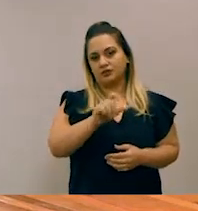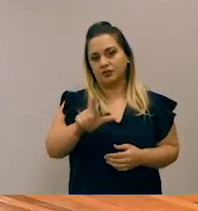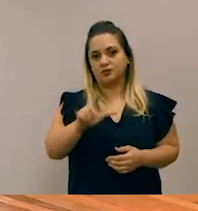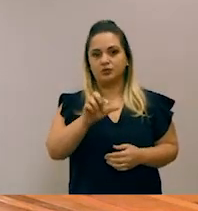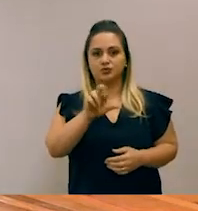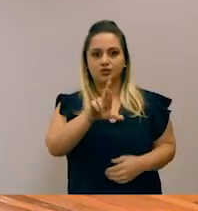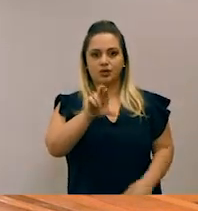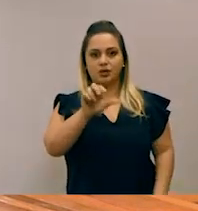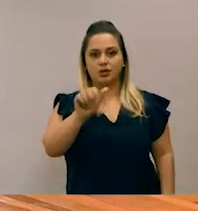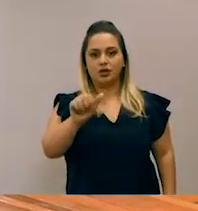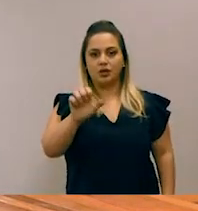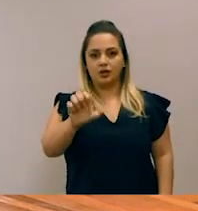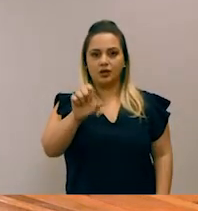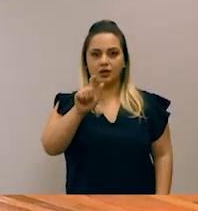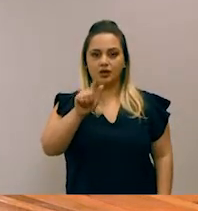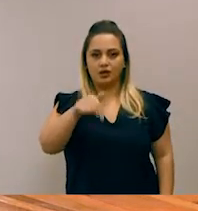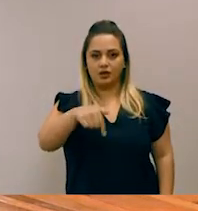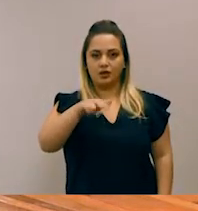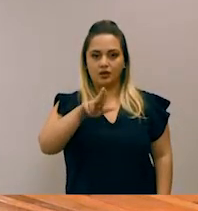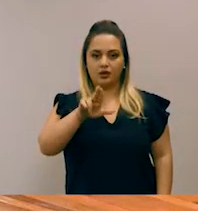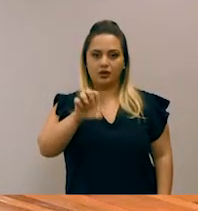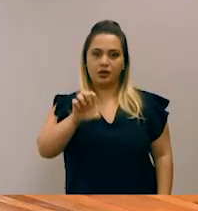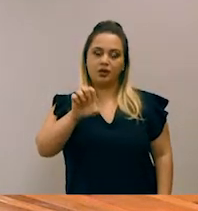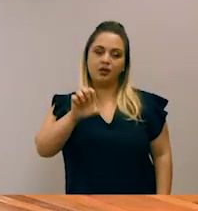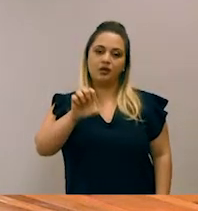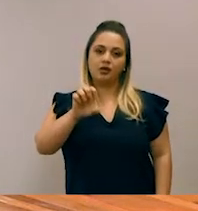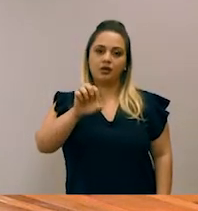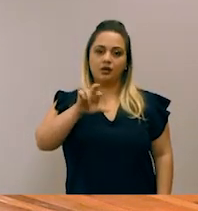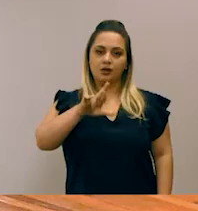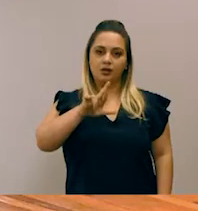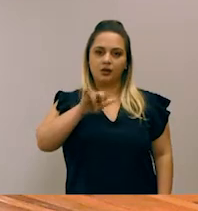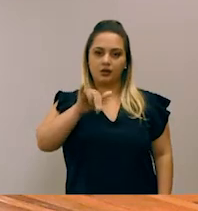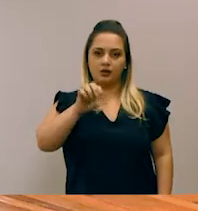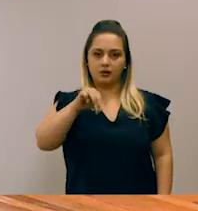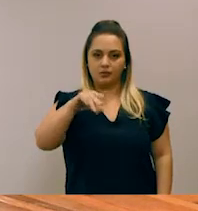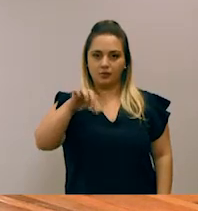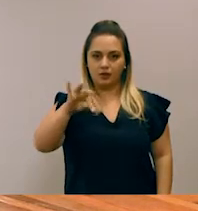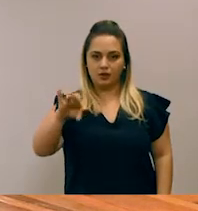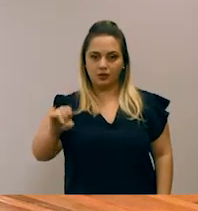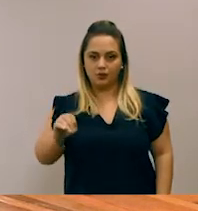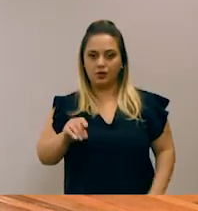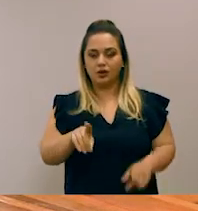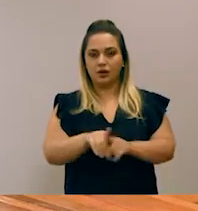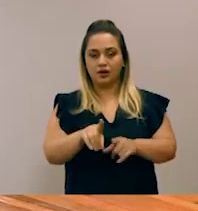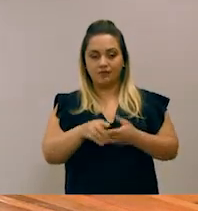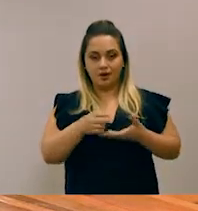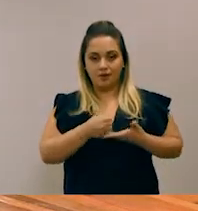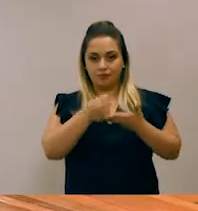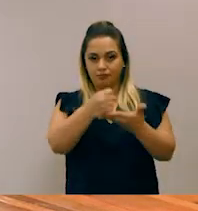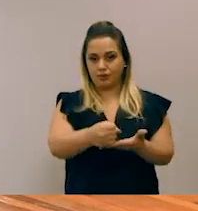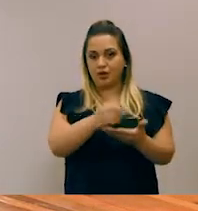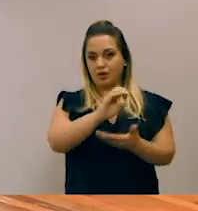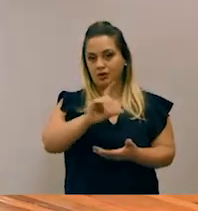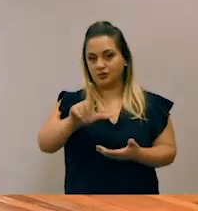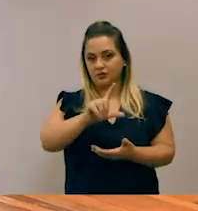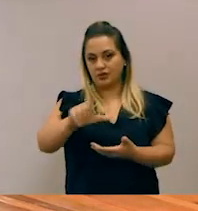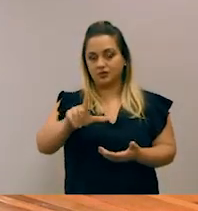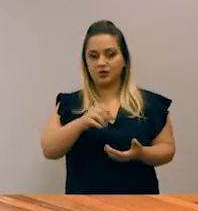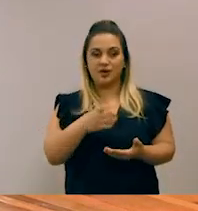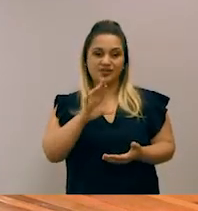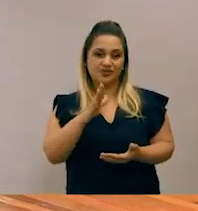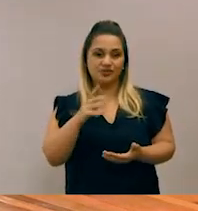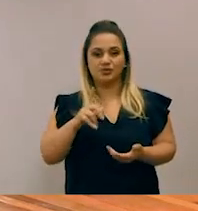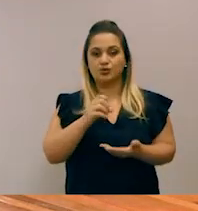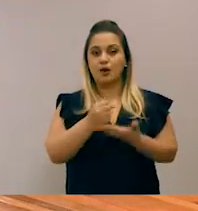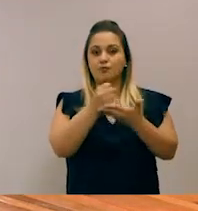in the problem of requirement classification. So the accessory solutions, they come to